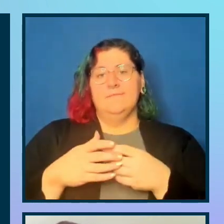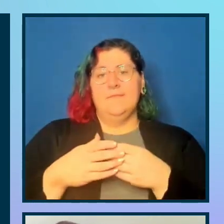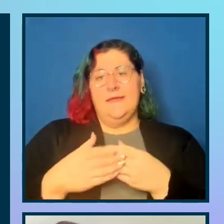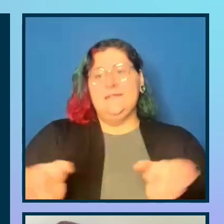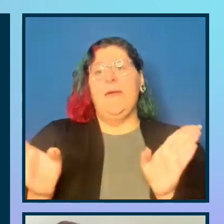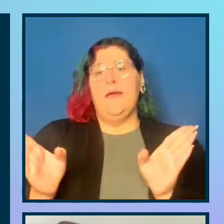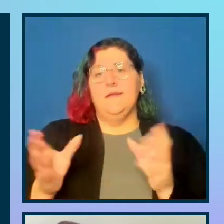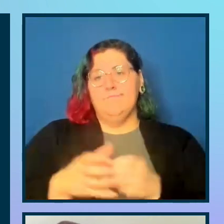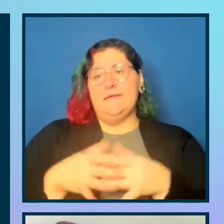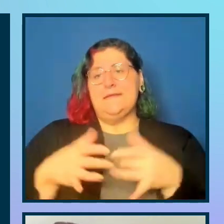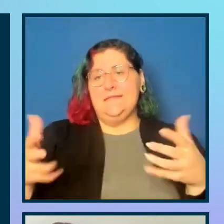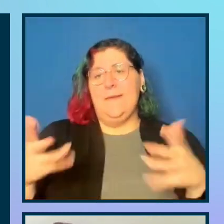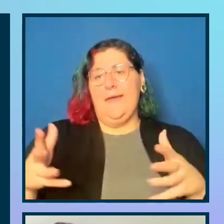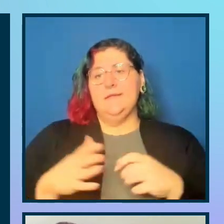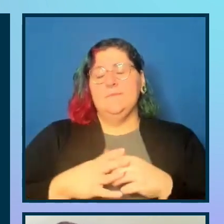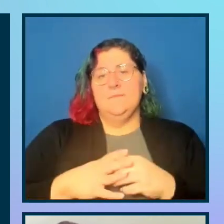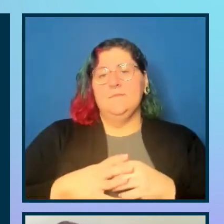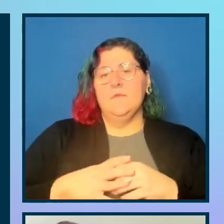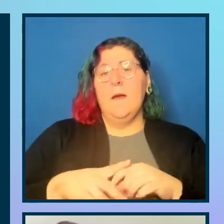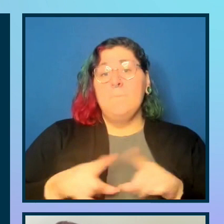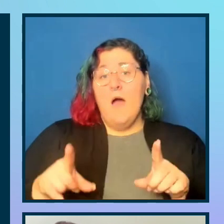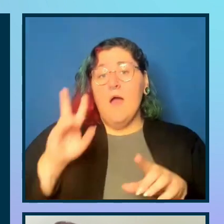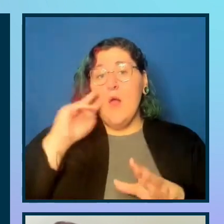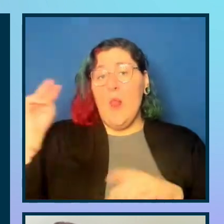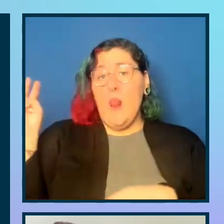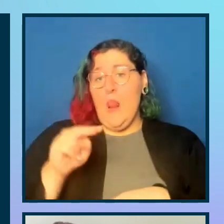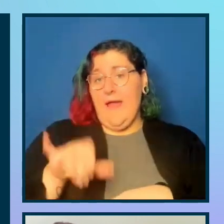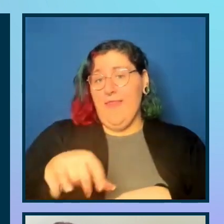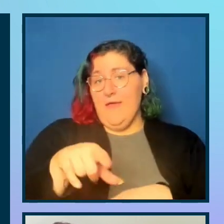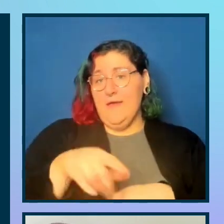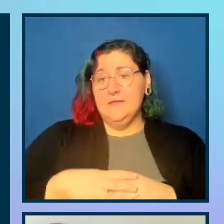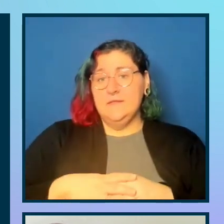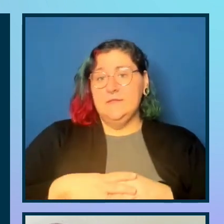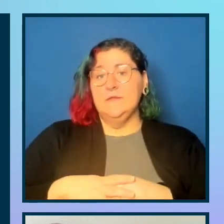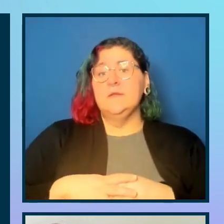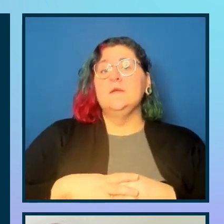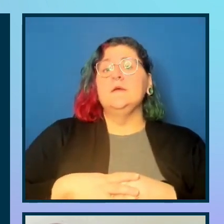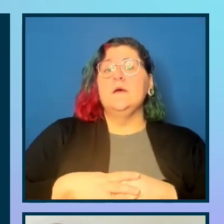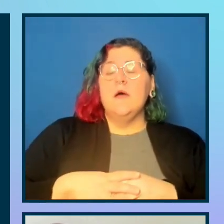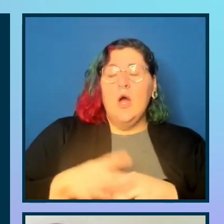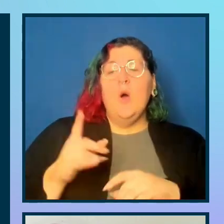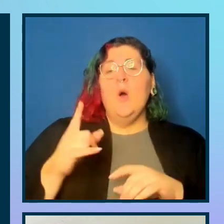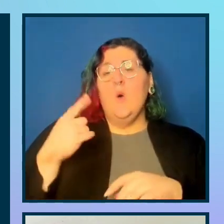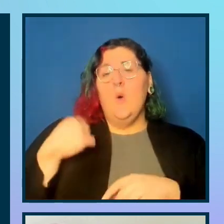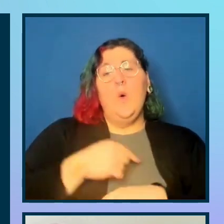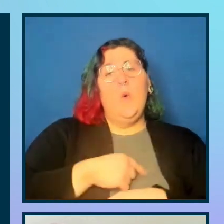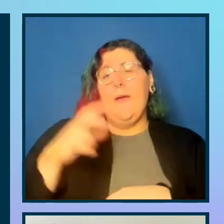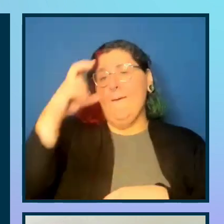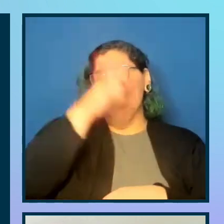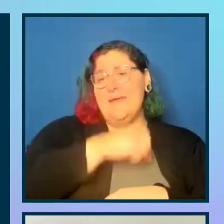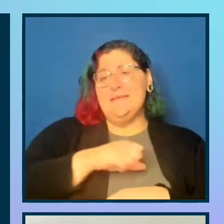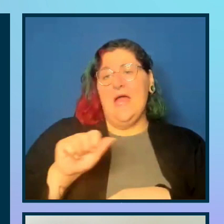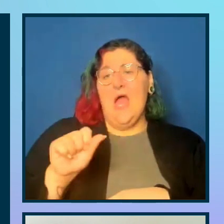your attention to this. This is good. But the other thing that we're missing is the aria label. So it's really important to stop here and